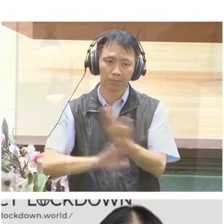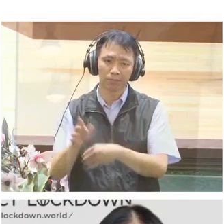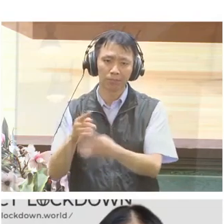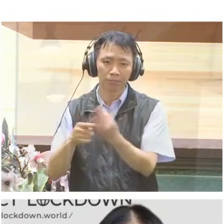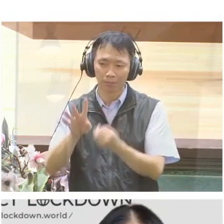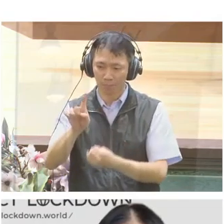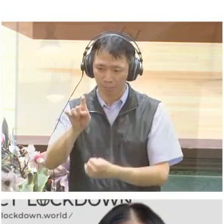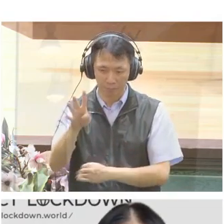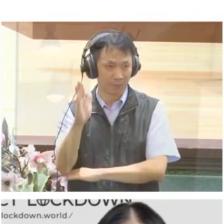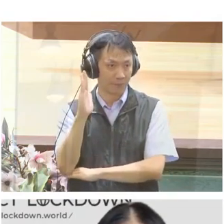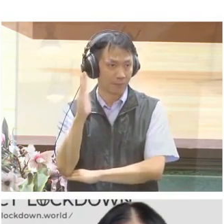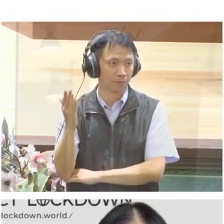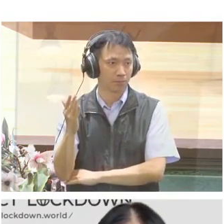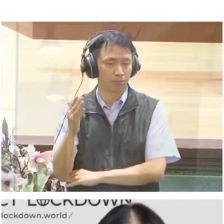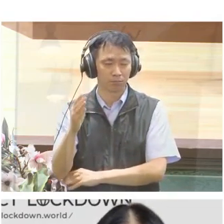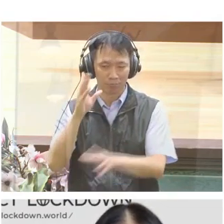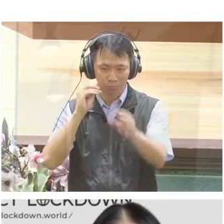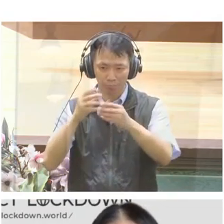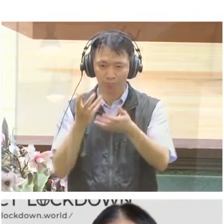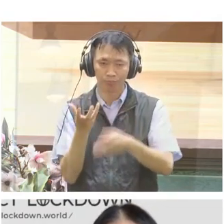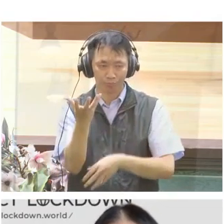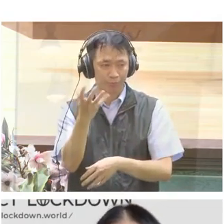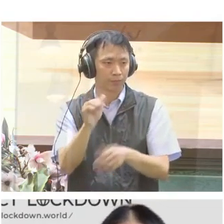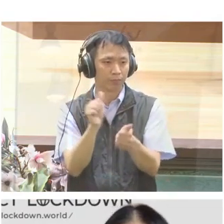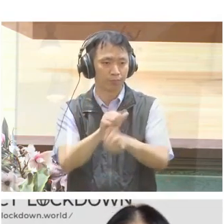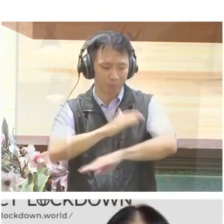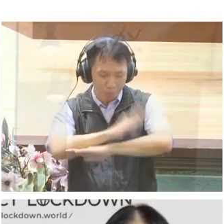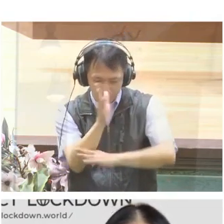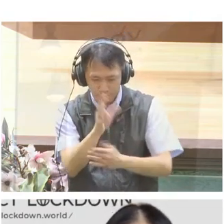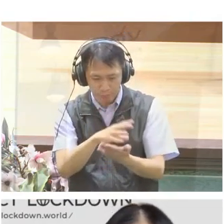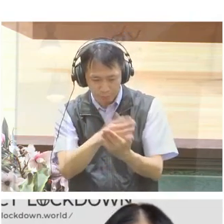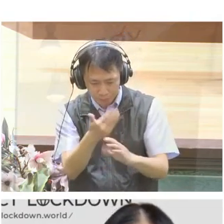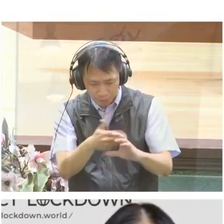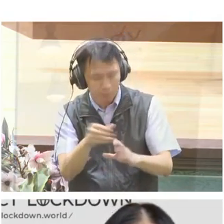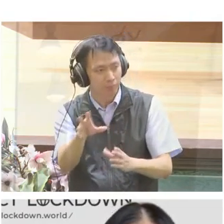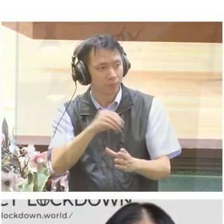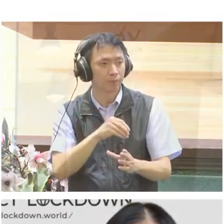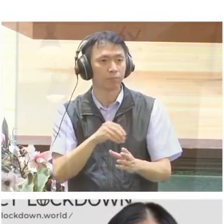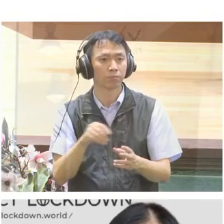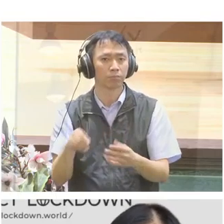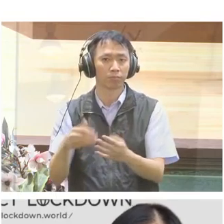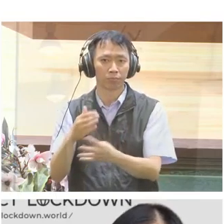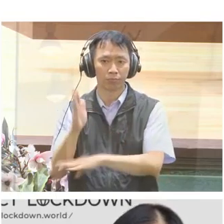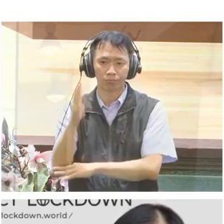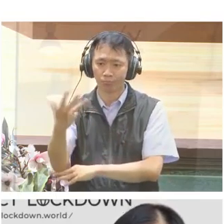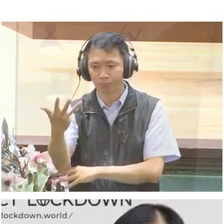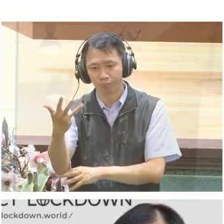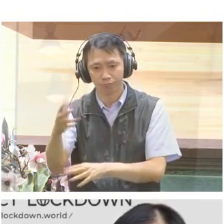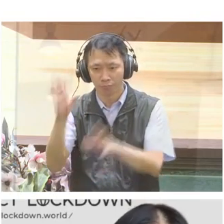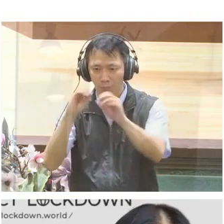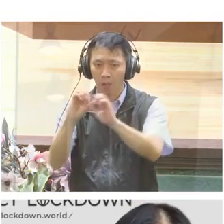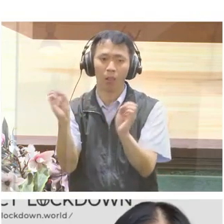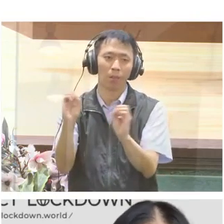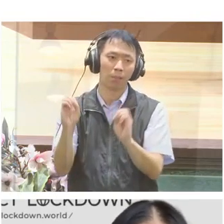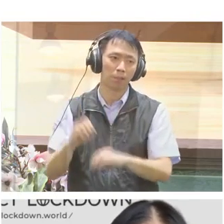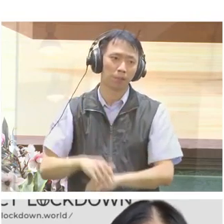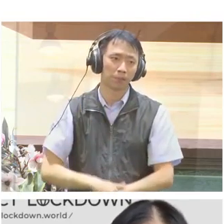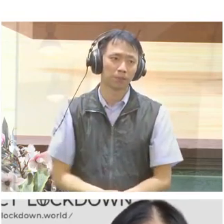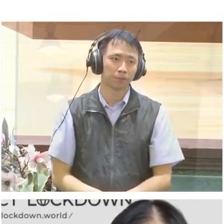8 provinces with no sources in our database yet. And so, next slide, please.